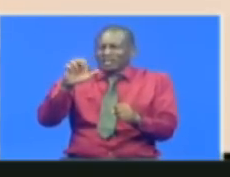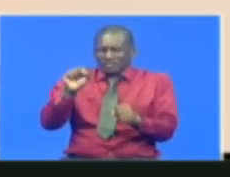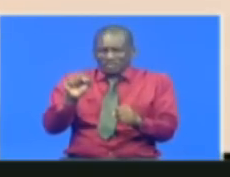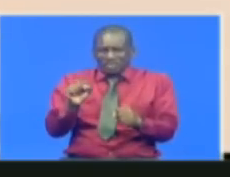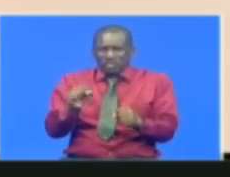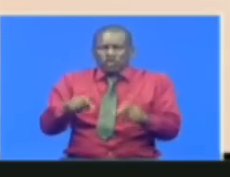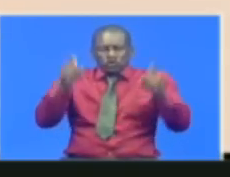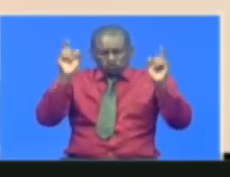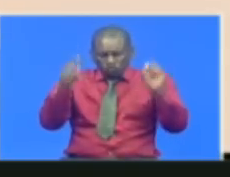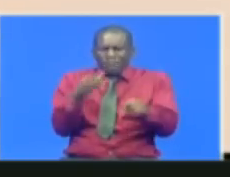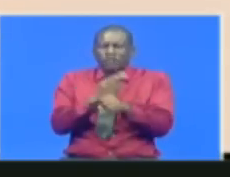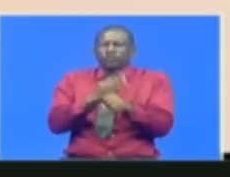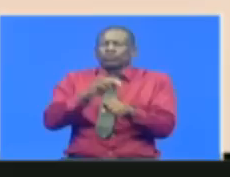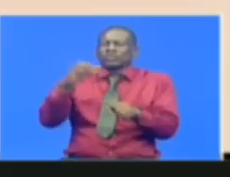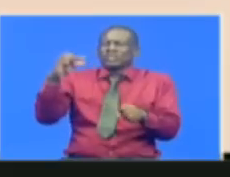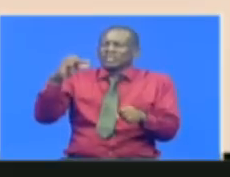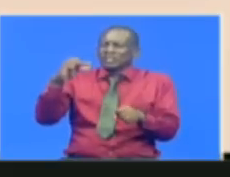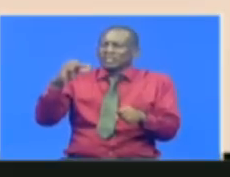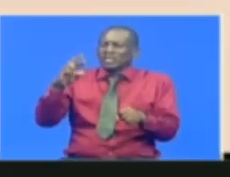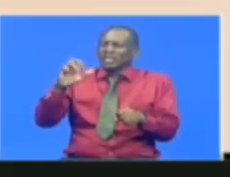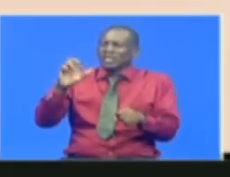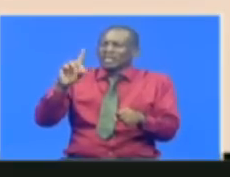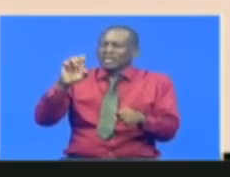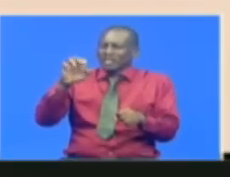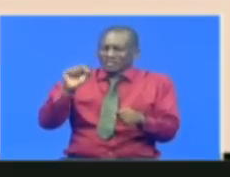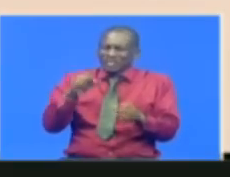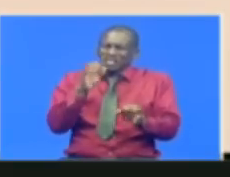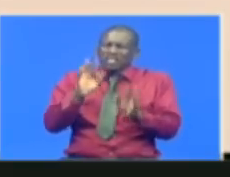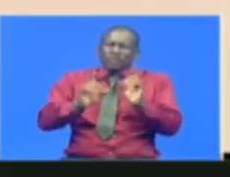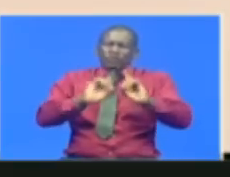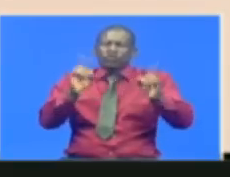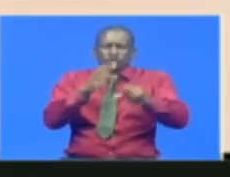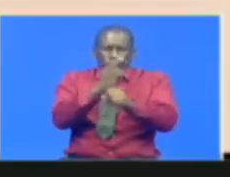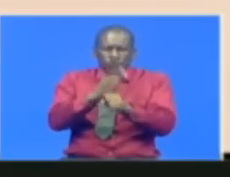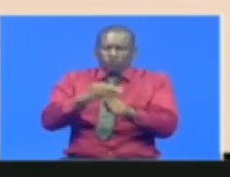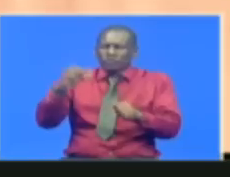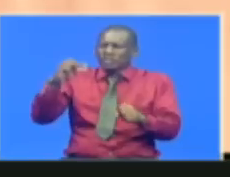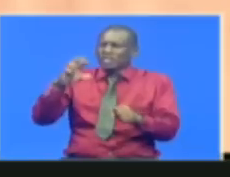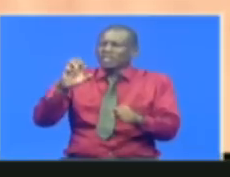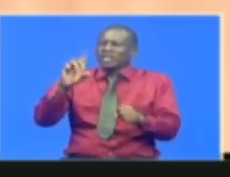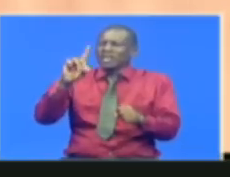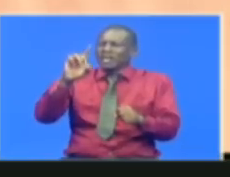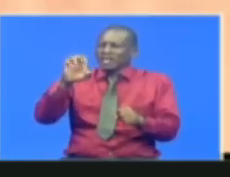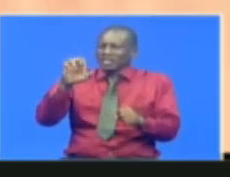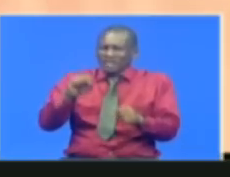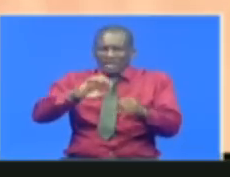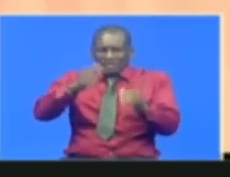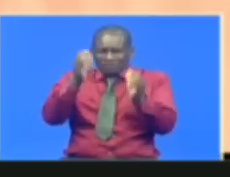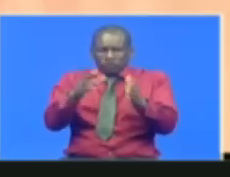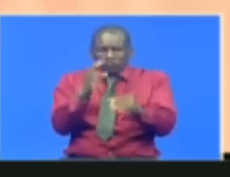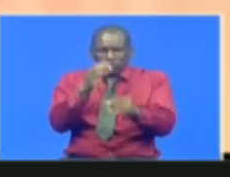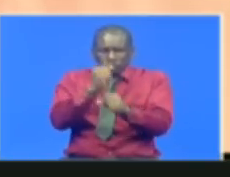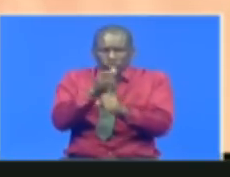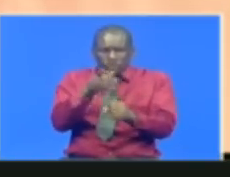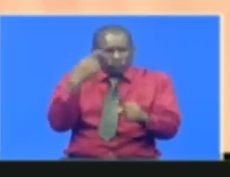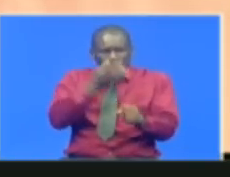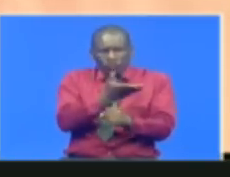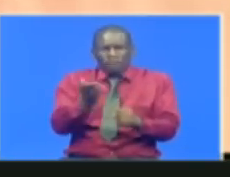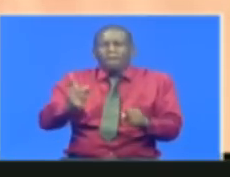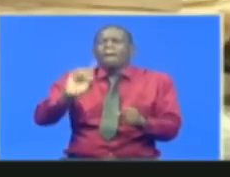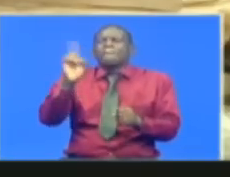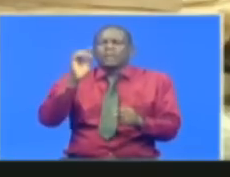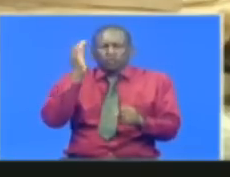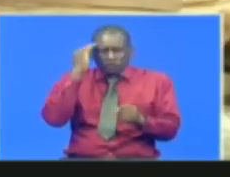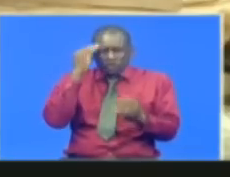You must apply the brakes, because if you don't apply the brakes, somebody else is going to apply the brakes for you. Towards this end, the Ministry of Education now wants